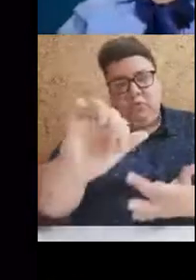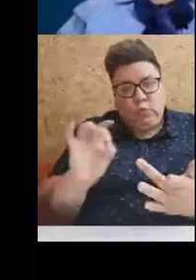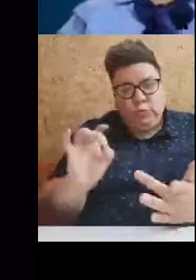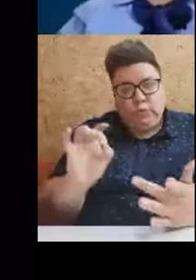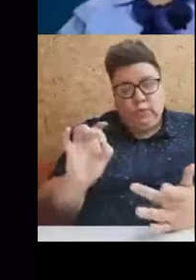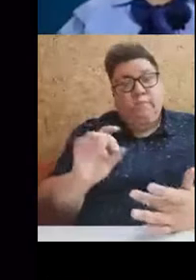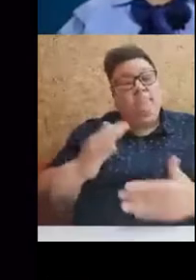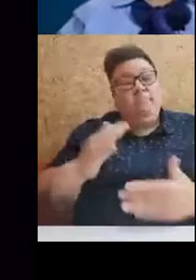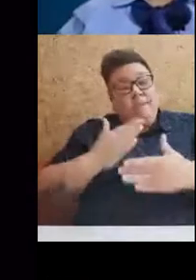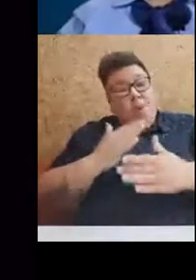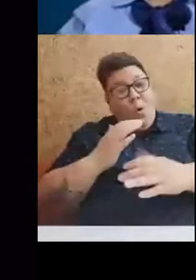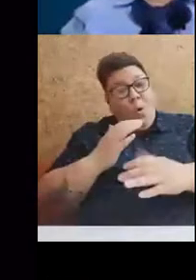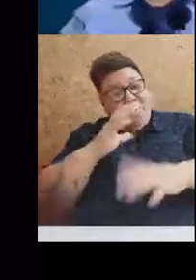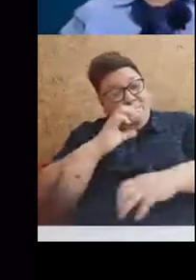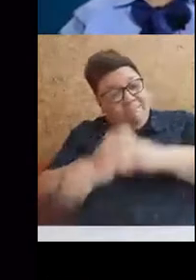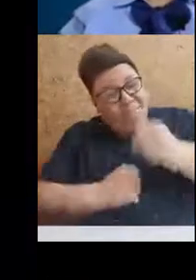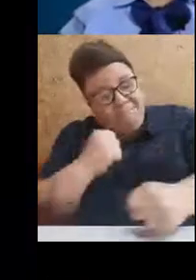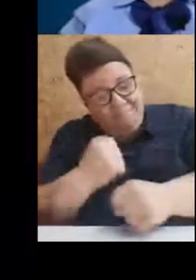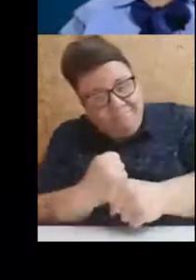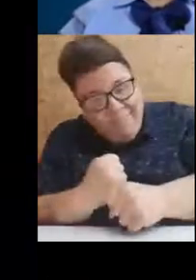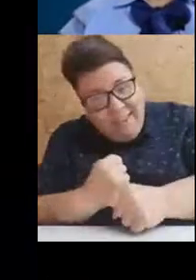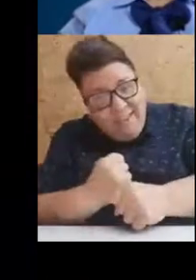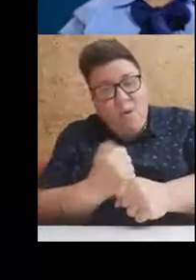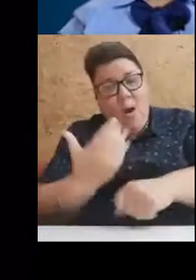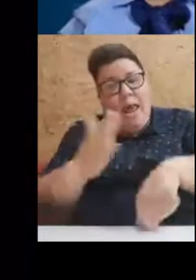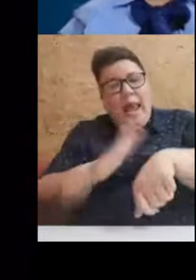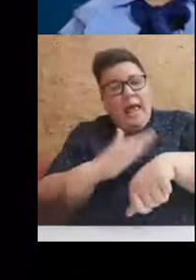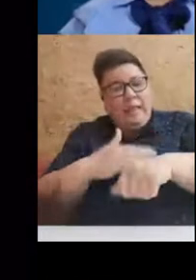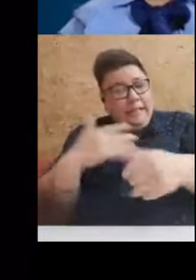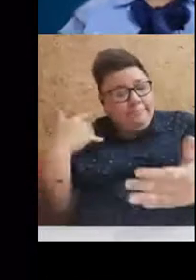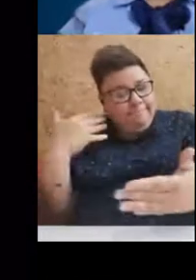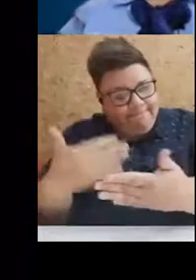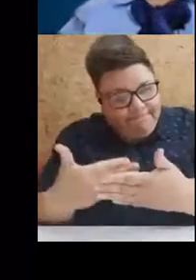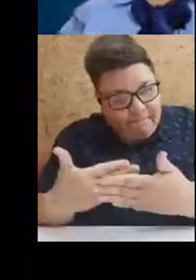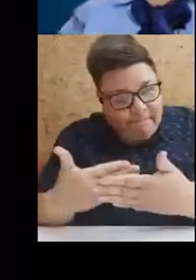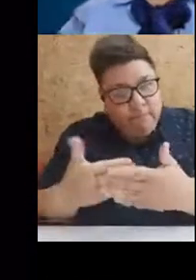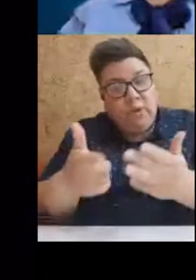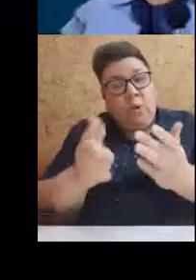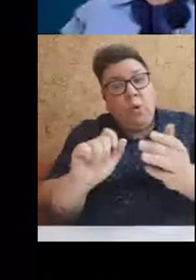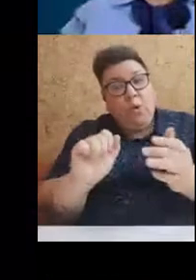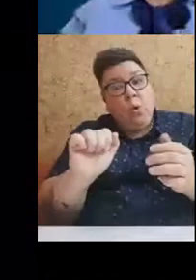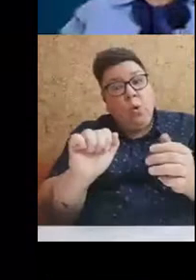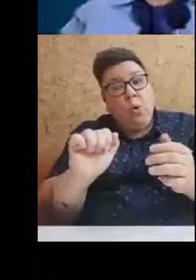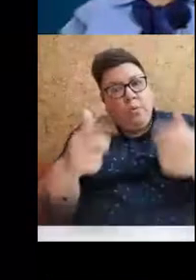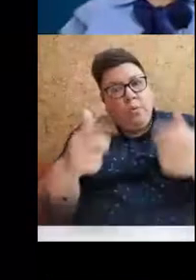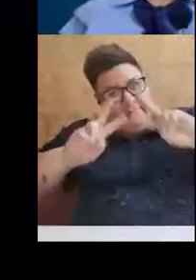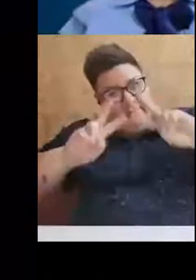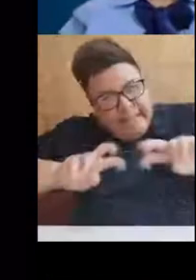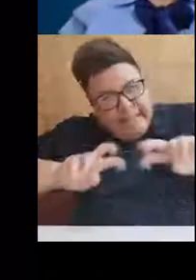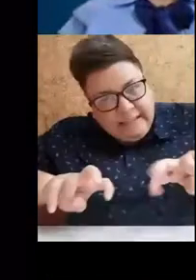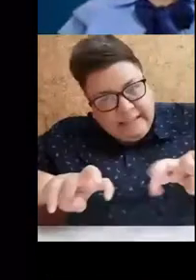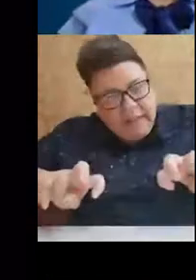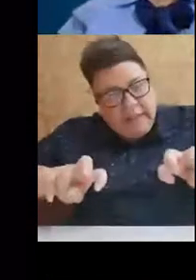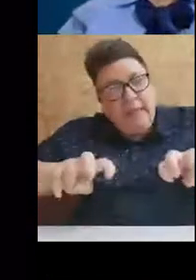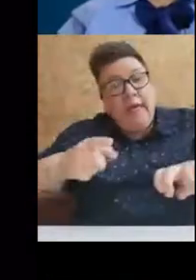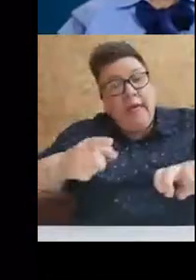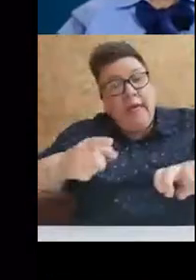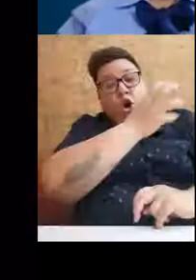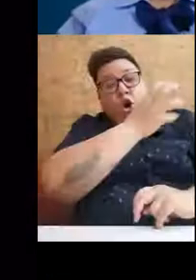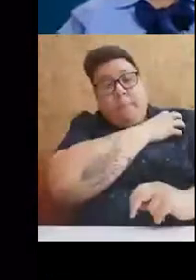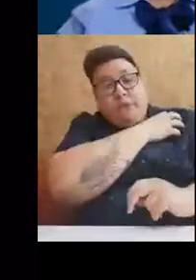assessment or such late date during that year of assessment as the commissioner may prescribe by the notice in